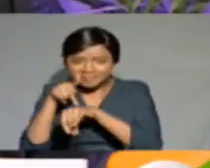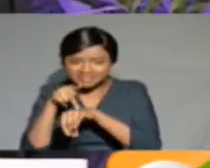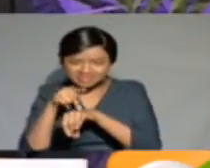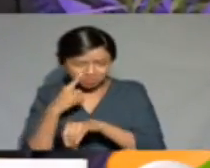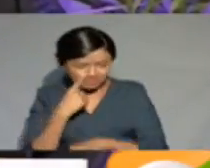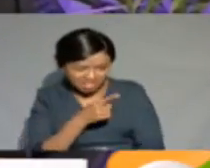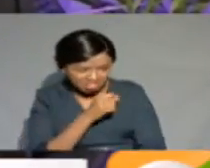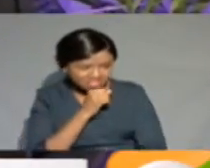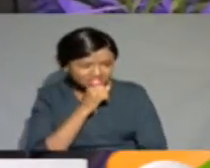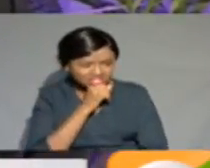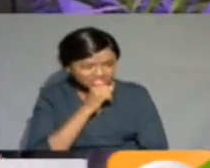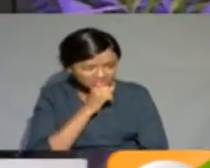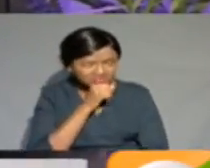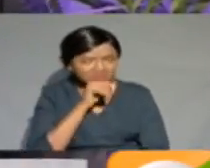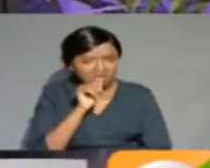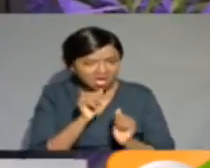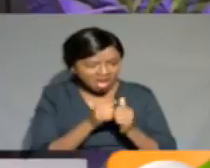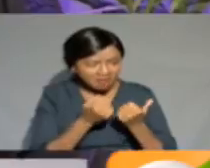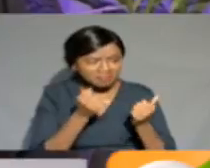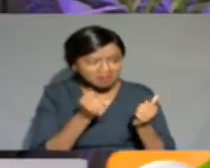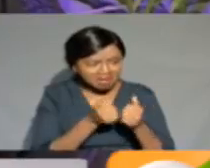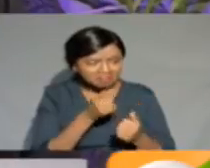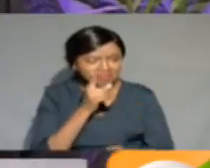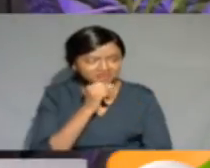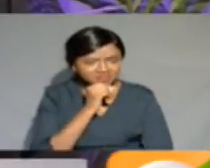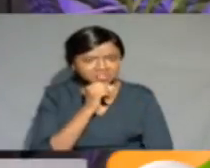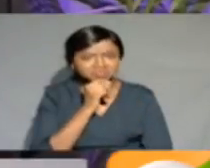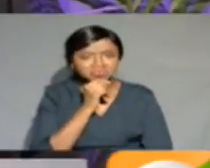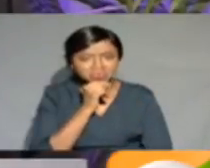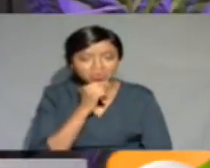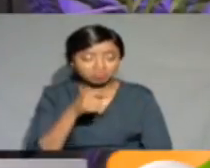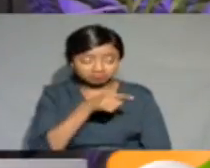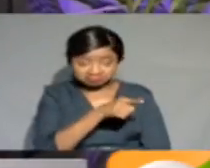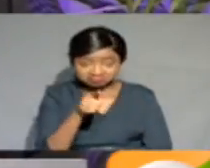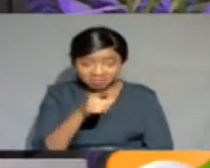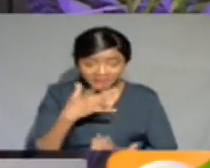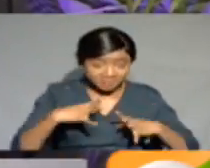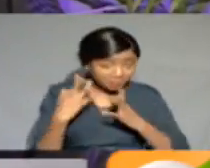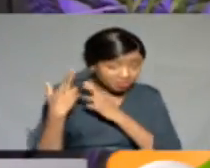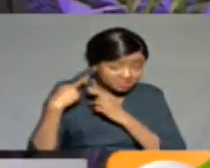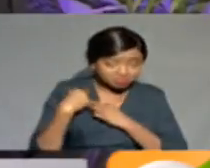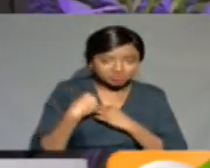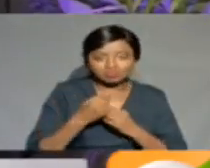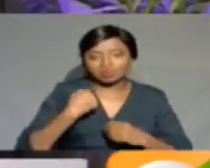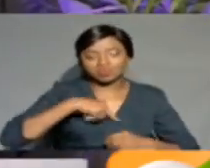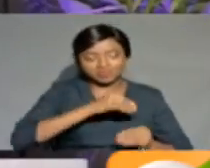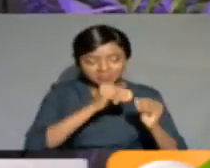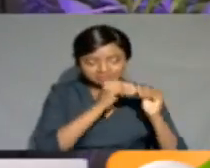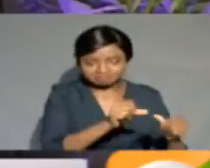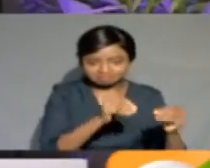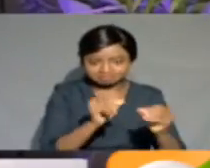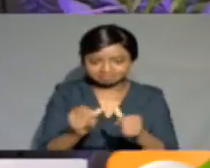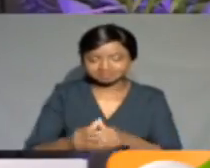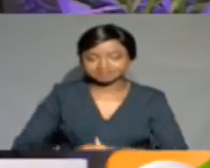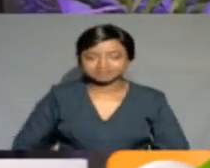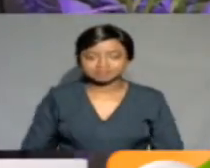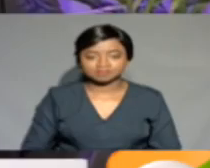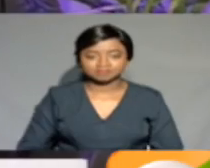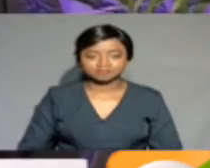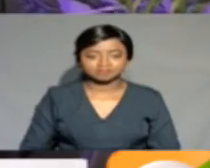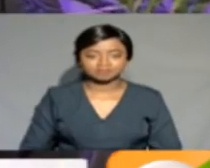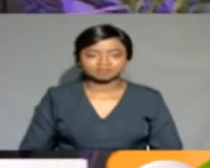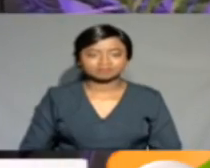that this has happened, we have taken action on them. Okay. Yeah. Dr. Waidhima, why does this happen in school from